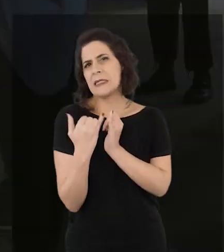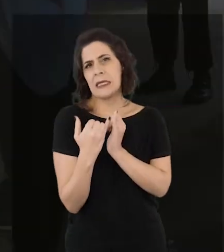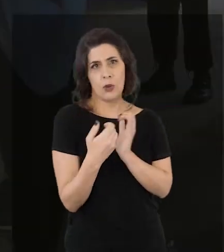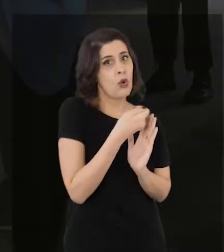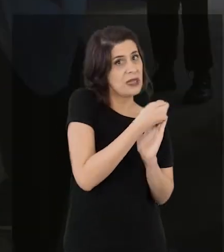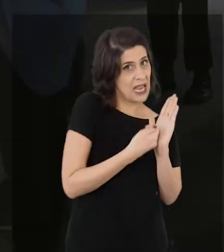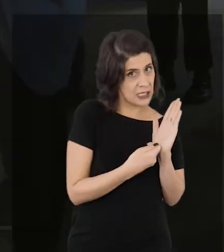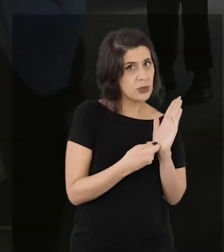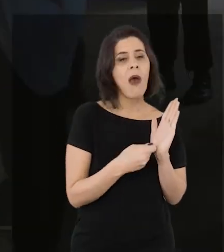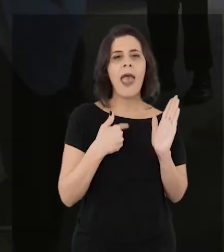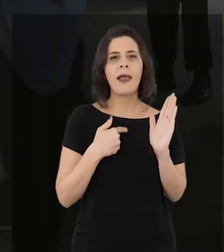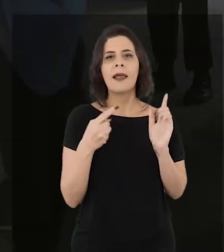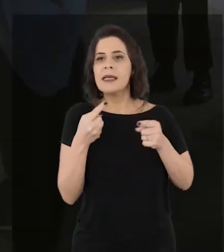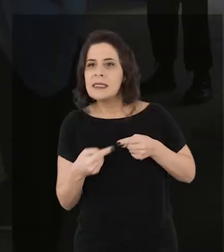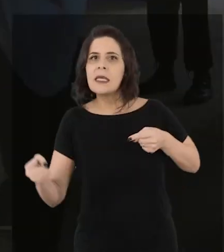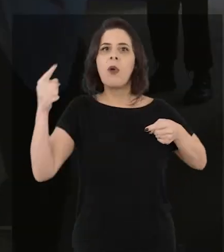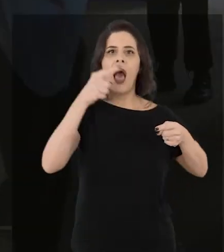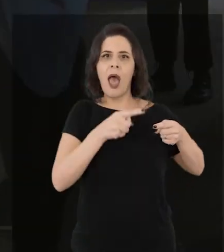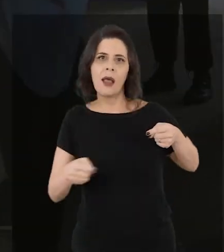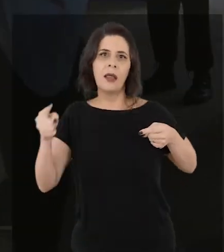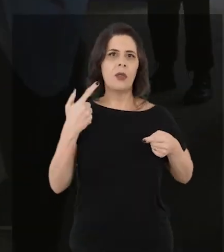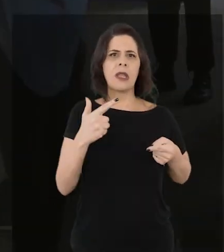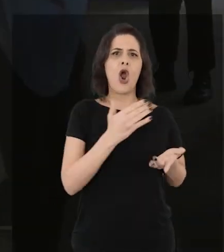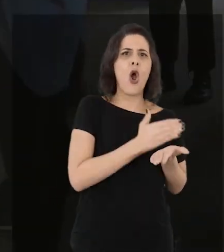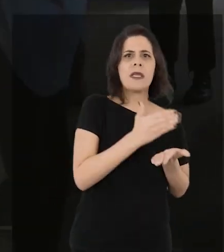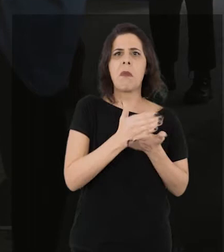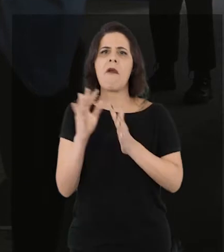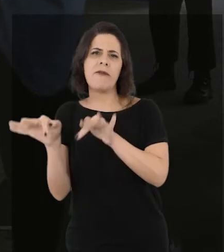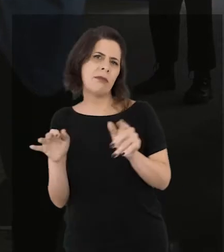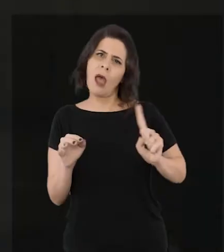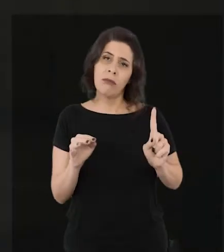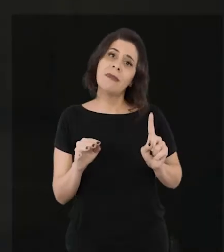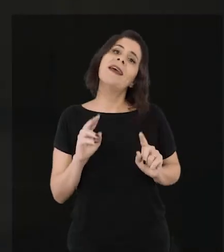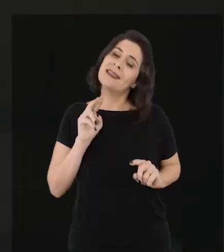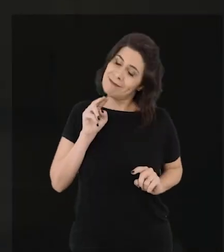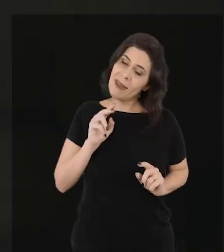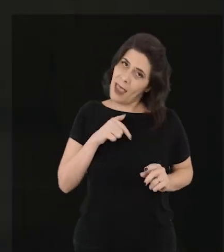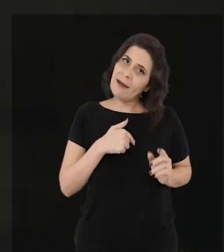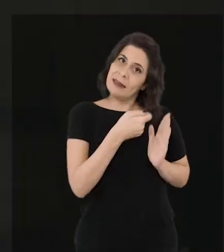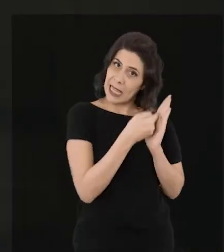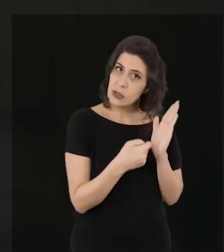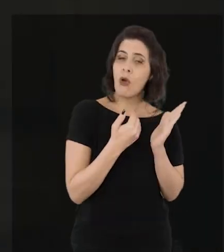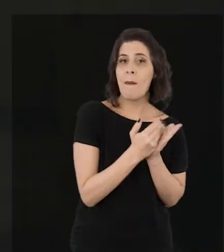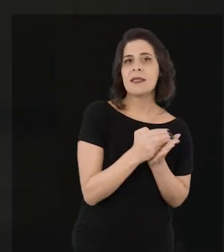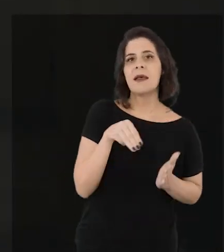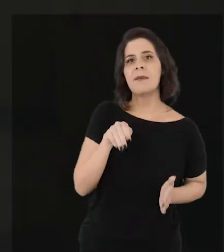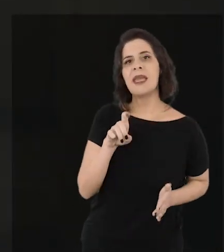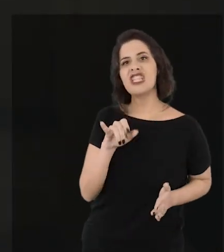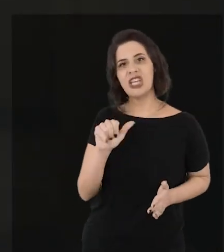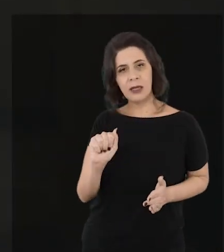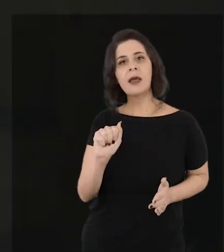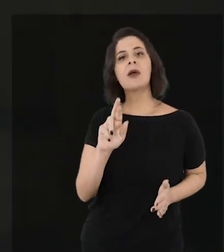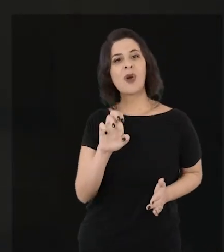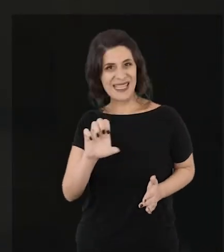is circular, it doesn't have a beginning or end. The novel, in a sense, begins in media res, and